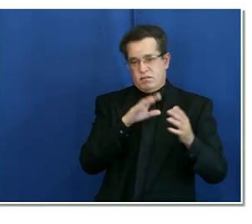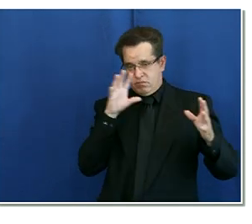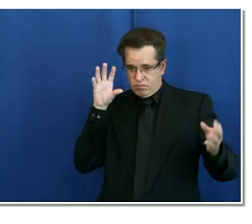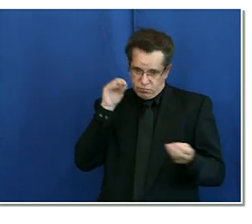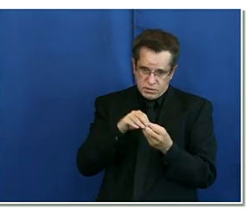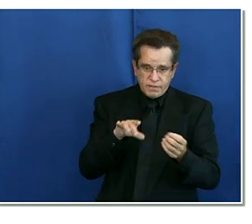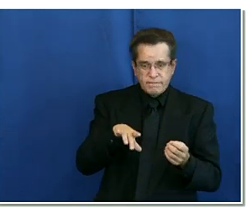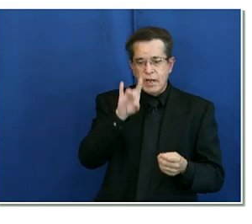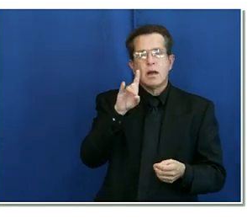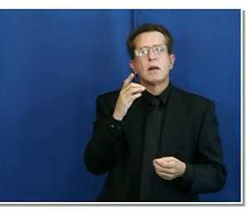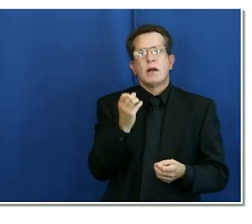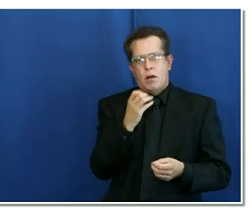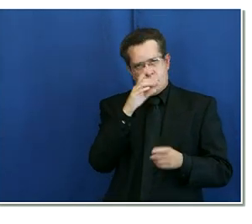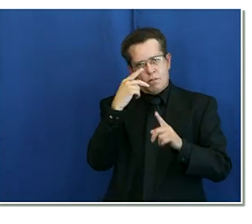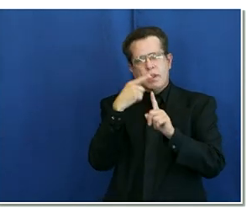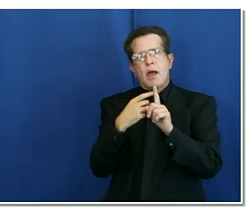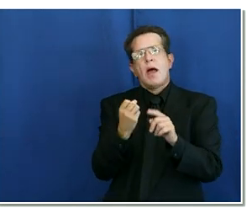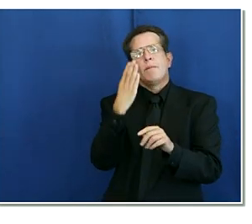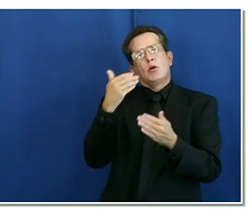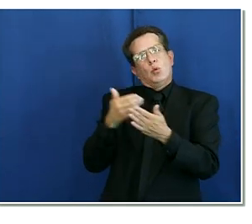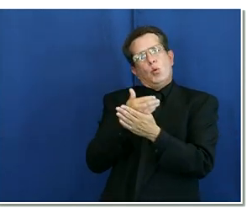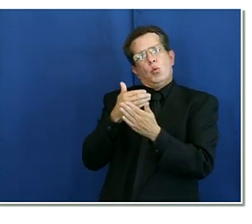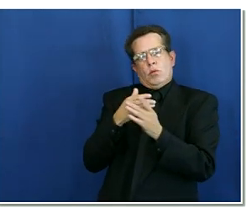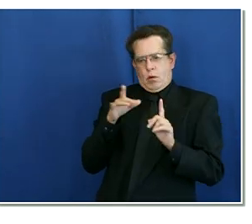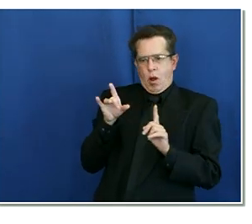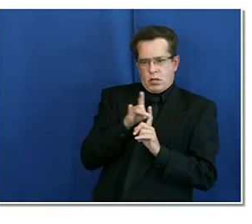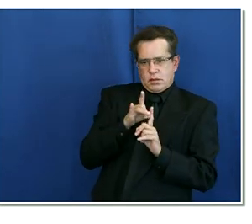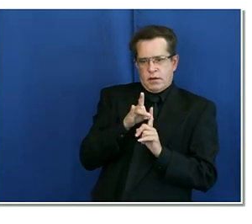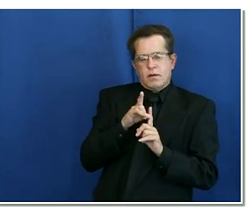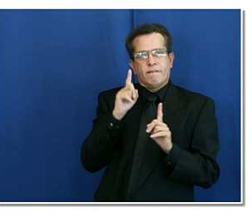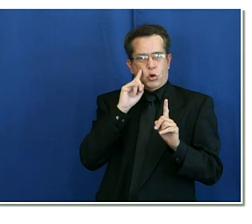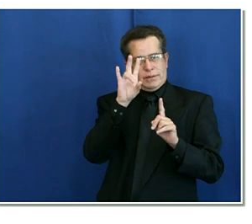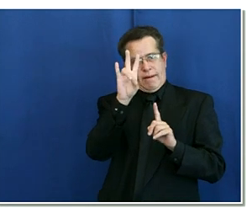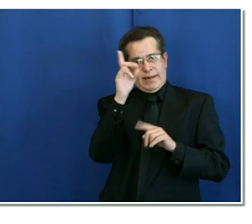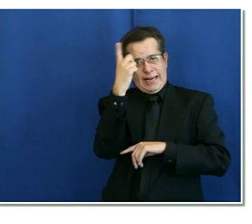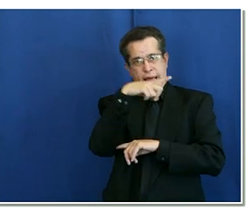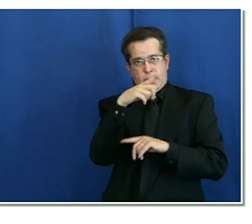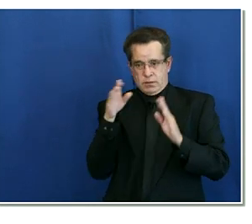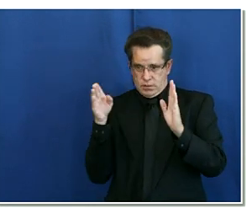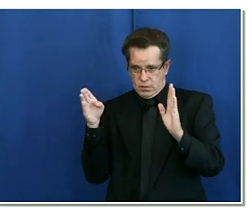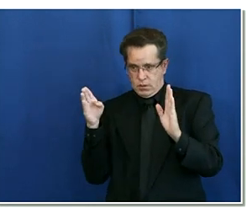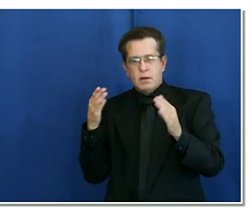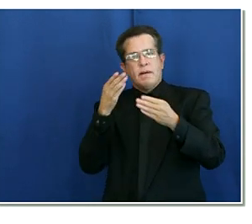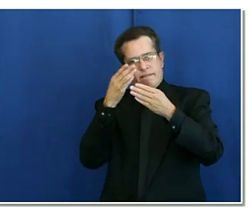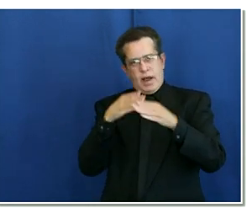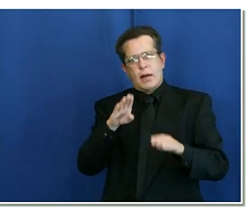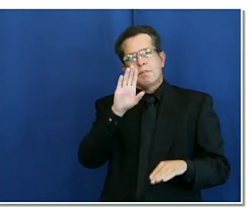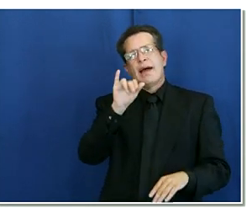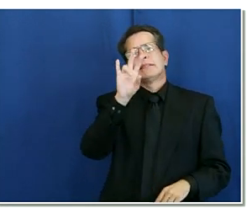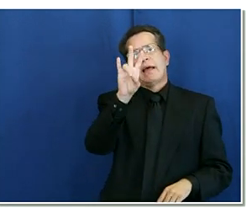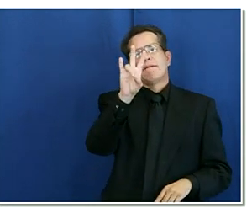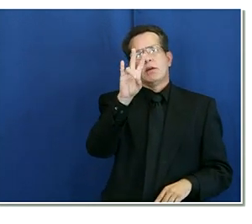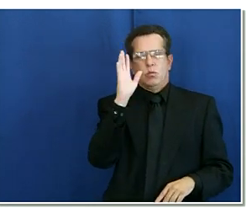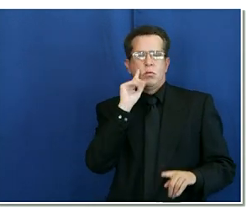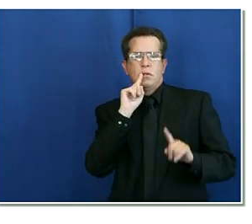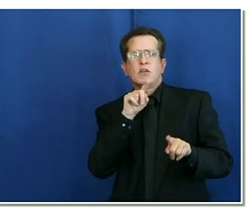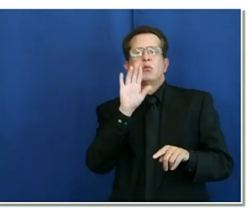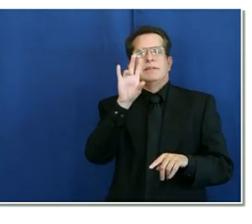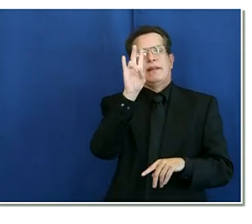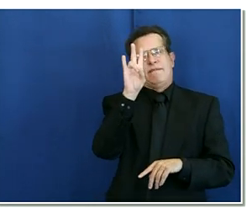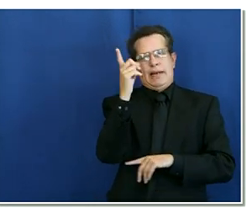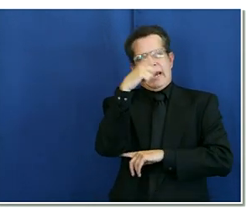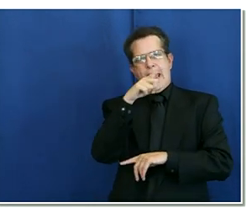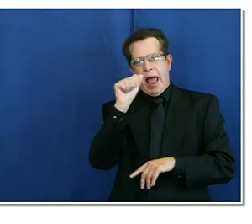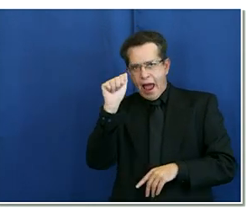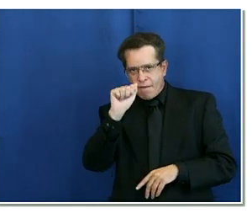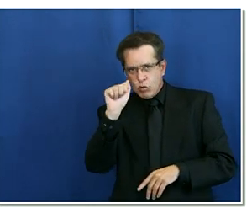total number of new cases over a 7-day period divided by 7 to get to the 7-day average, and then again, that is